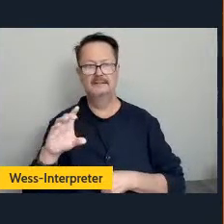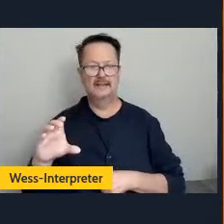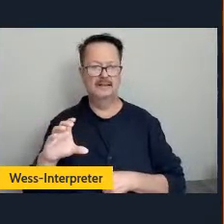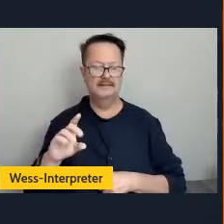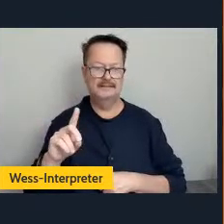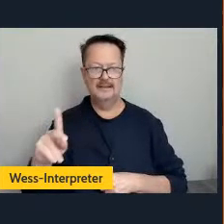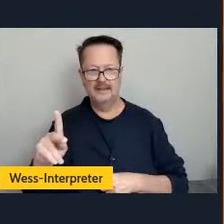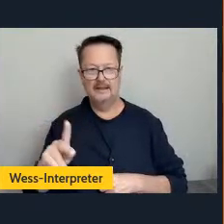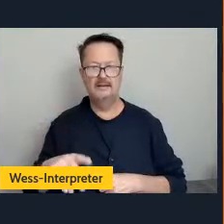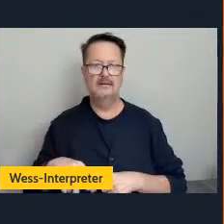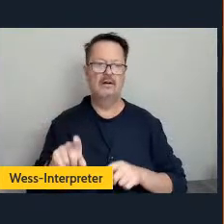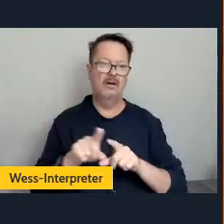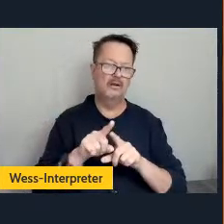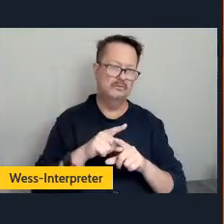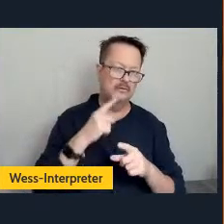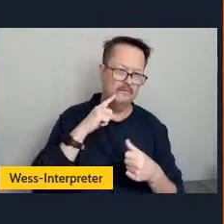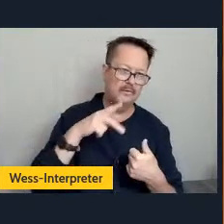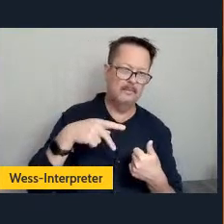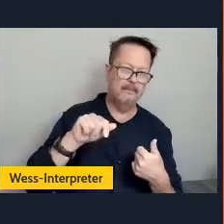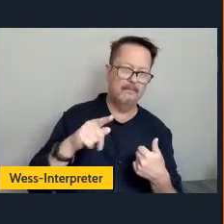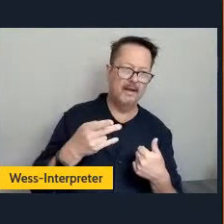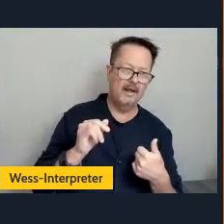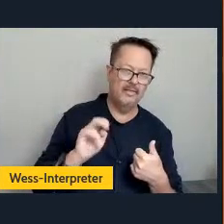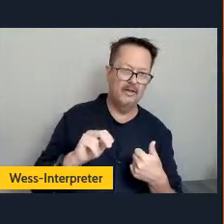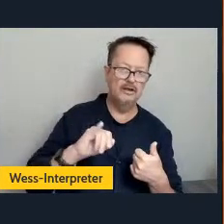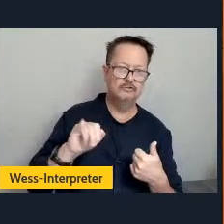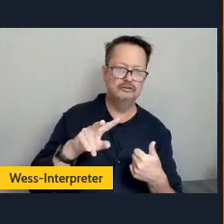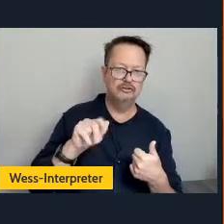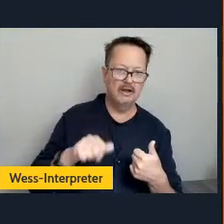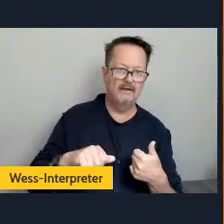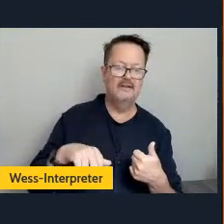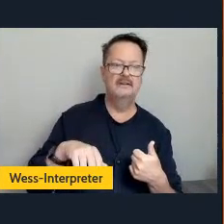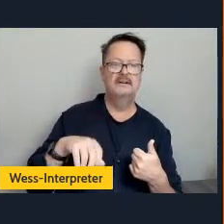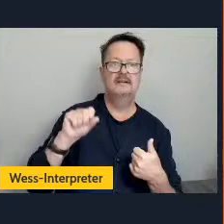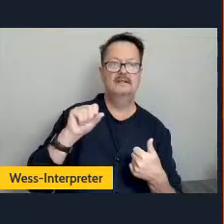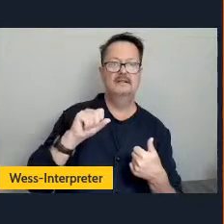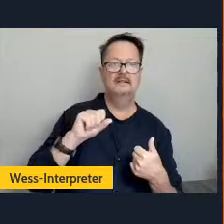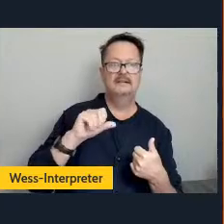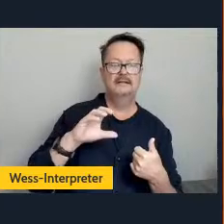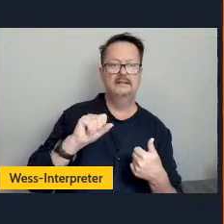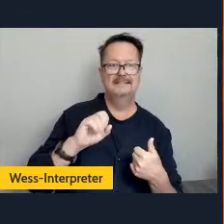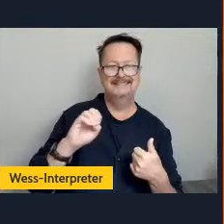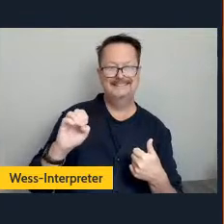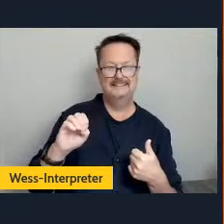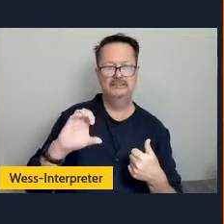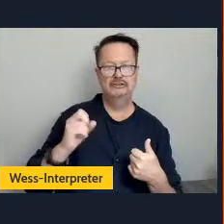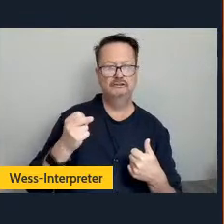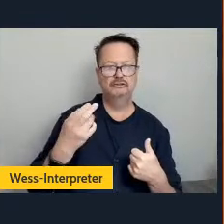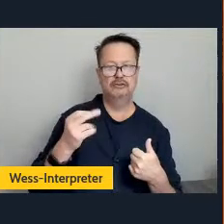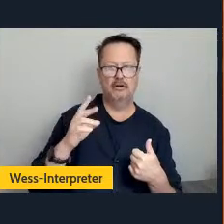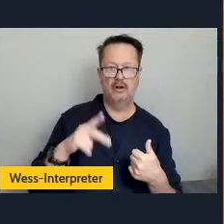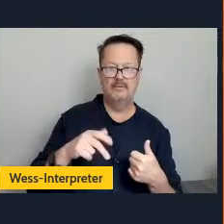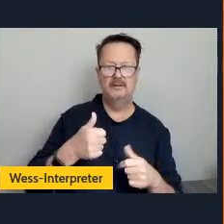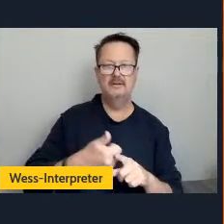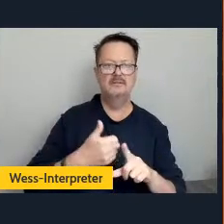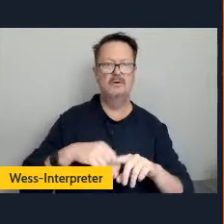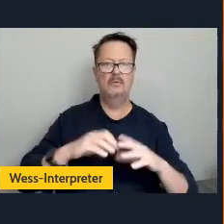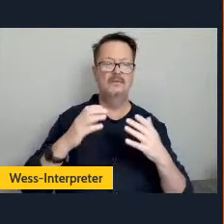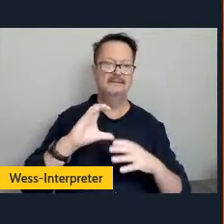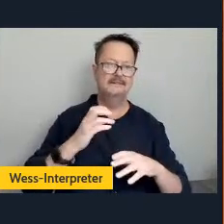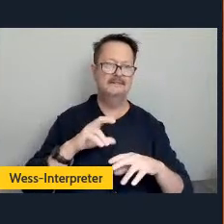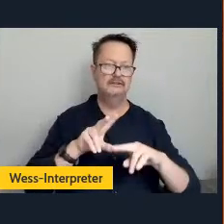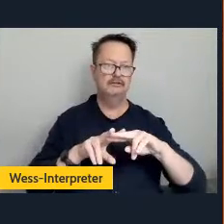for Python, Java, C#, and in the future also it will be available for Go, and it's open source at GitHub, so you can take a